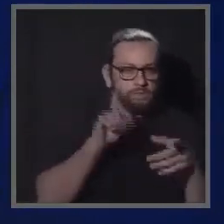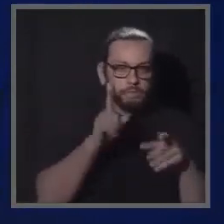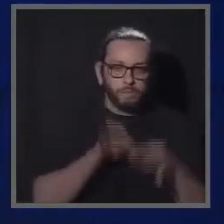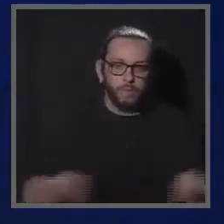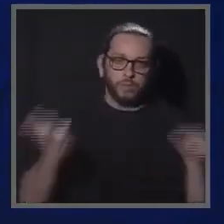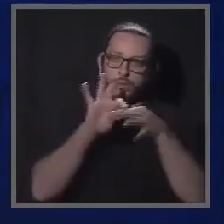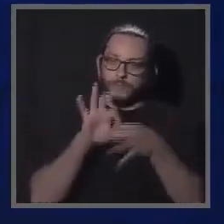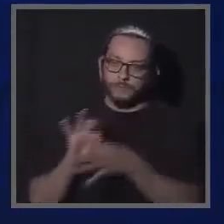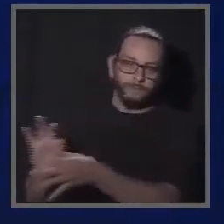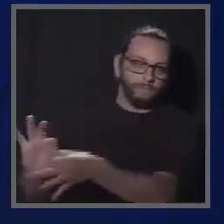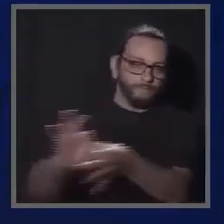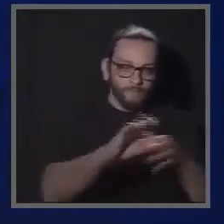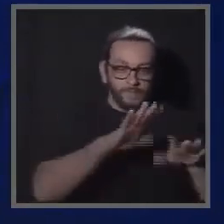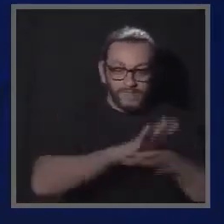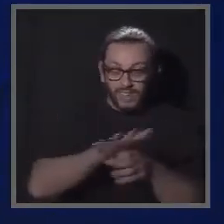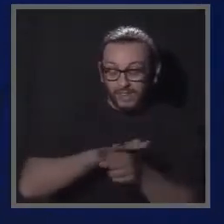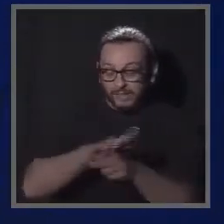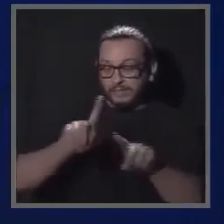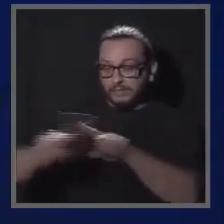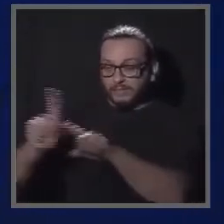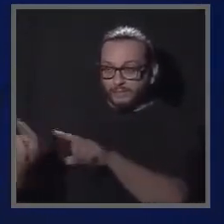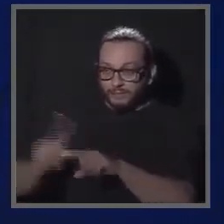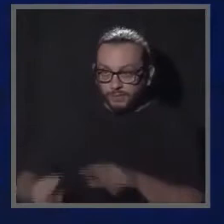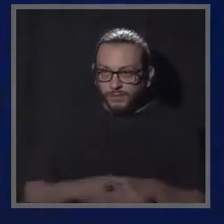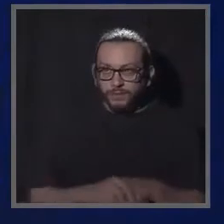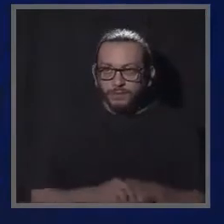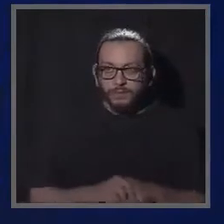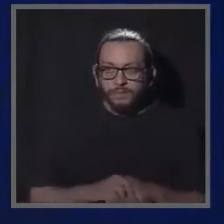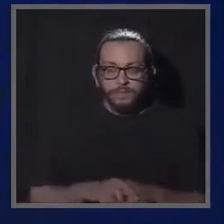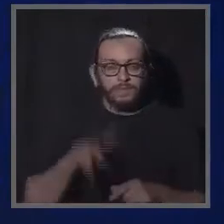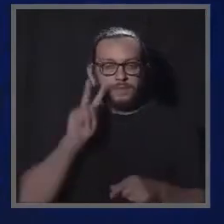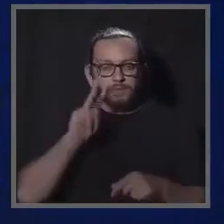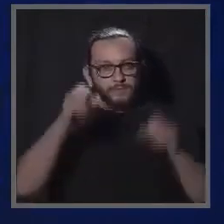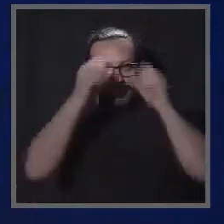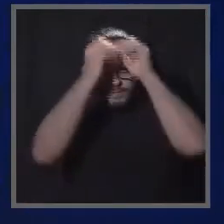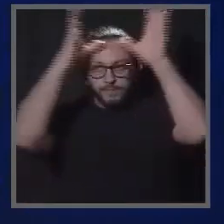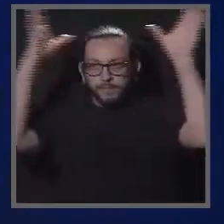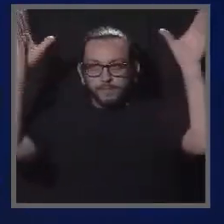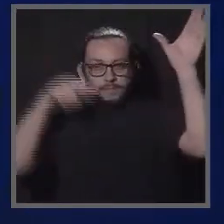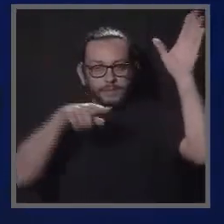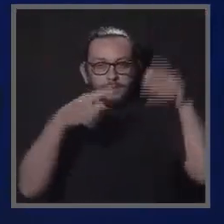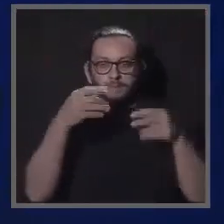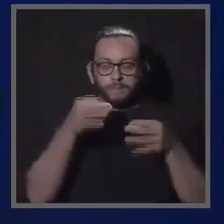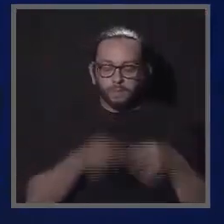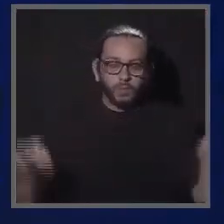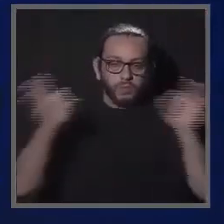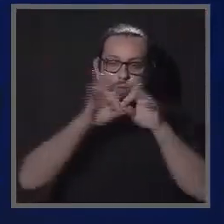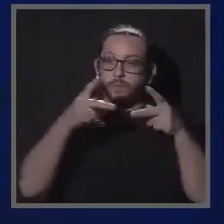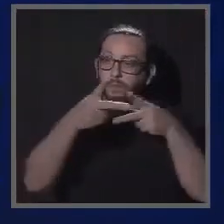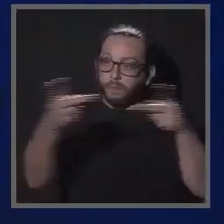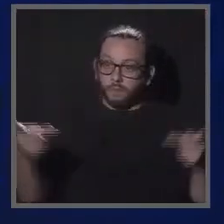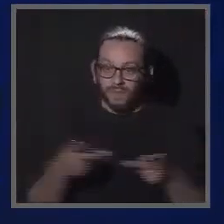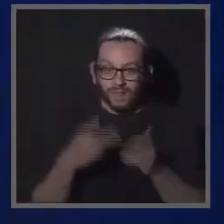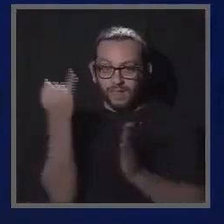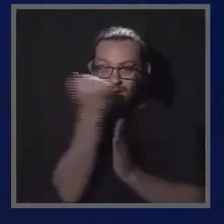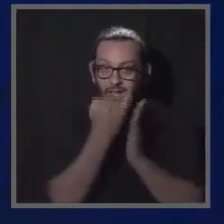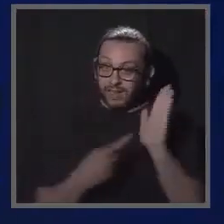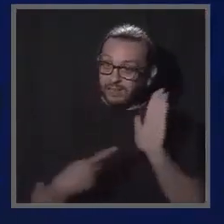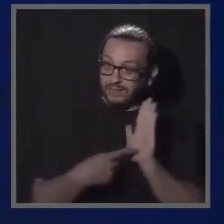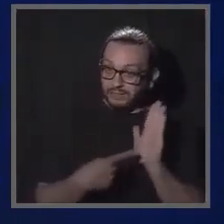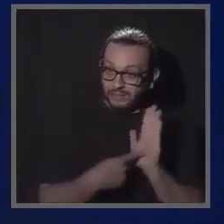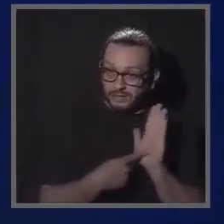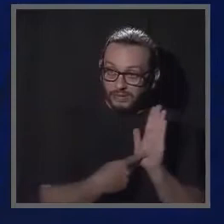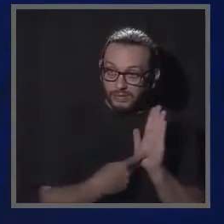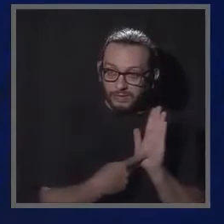kilometer concept, which is a very important concept in the National Plan for the Arts, and I believe it's truly a